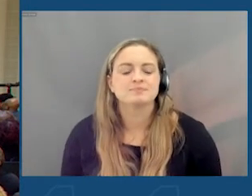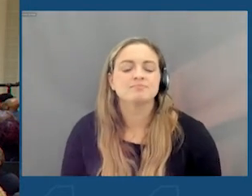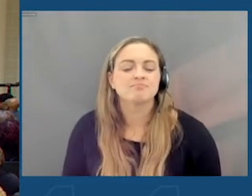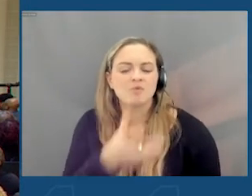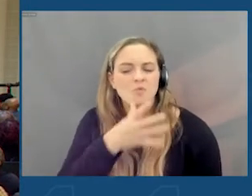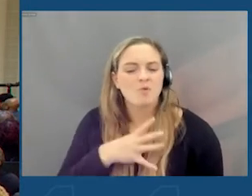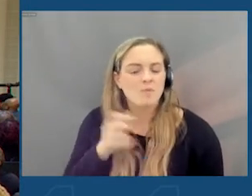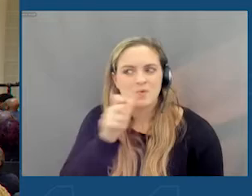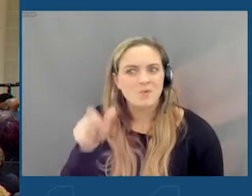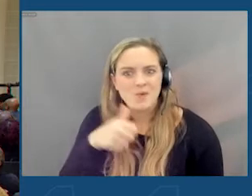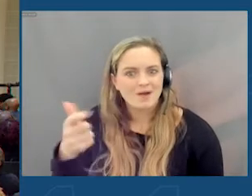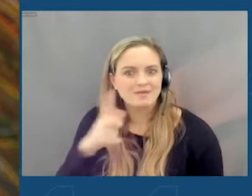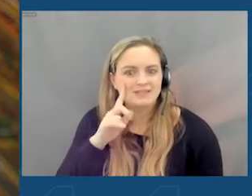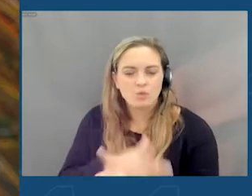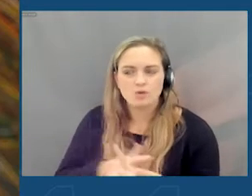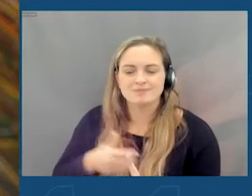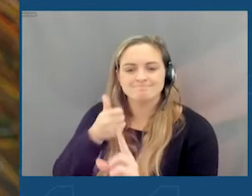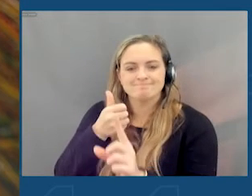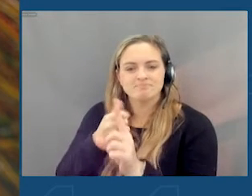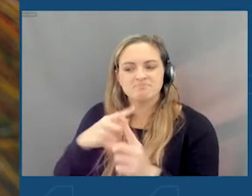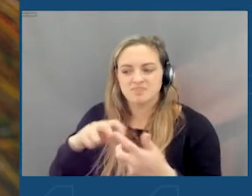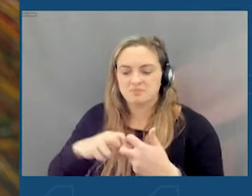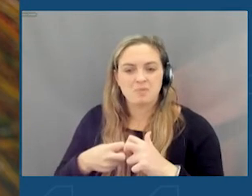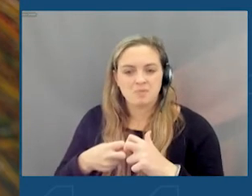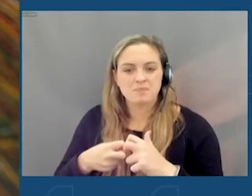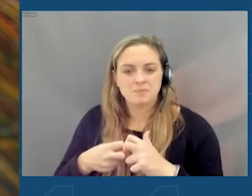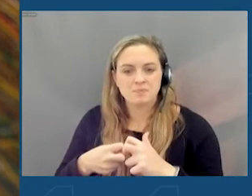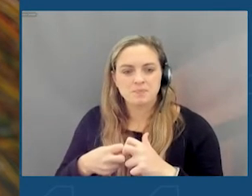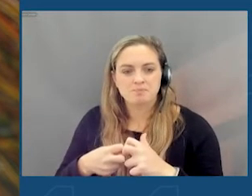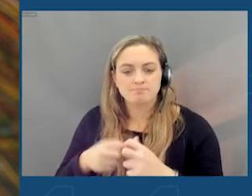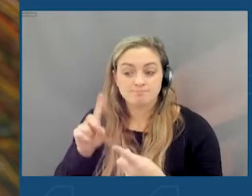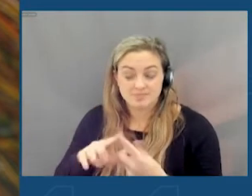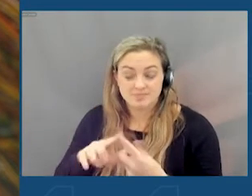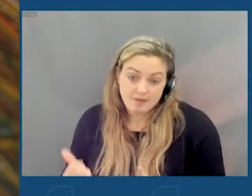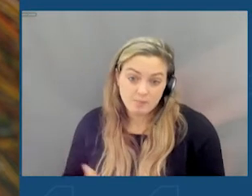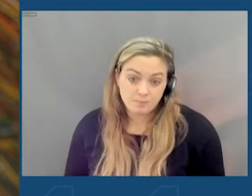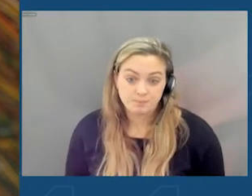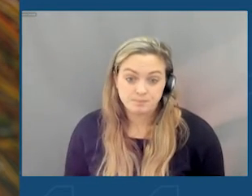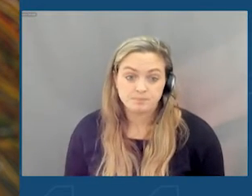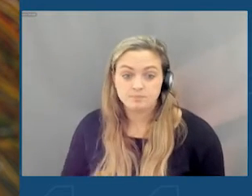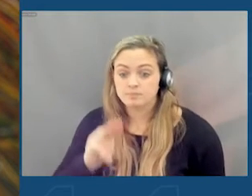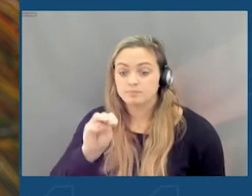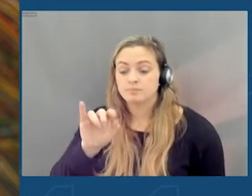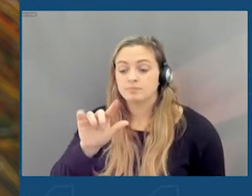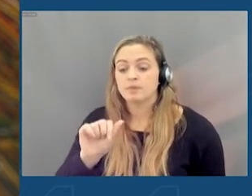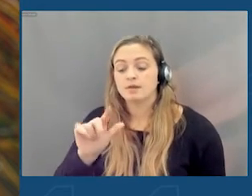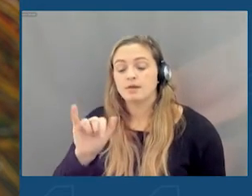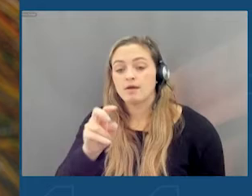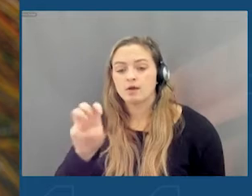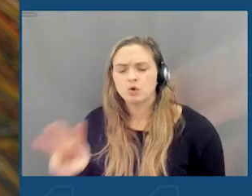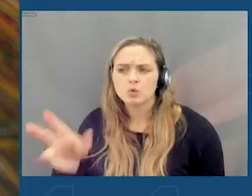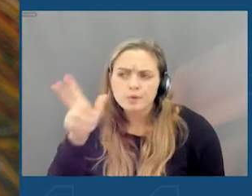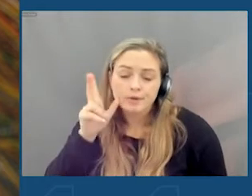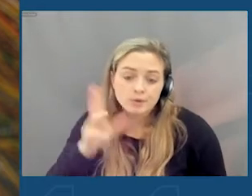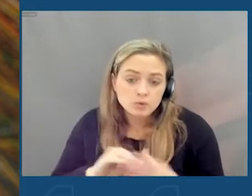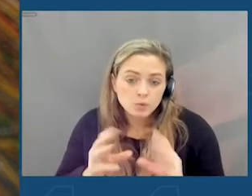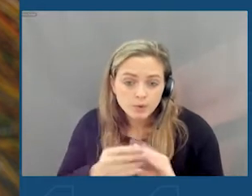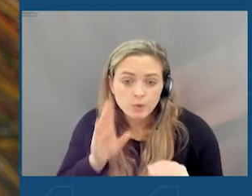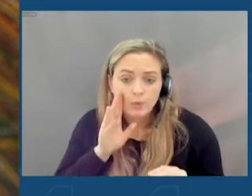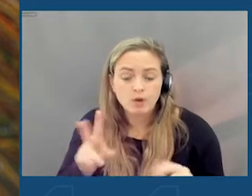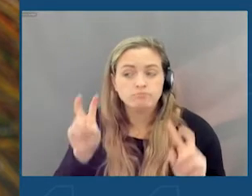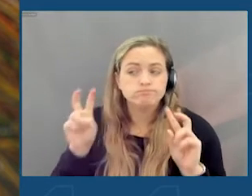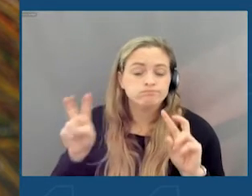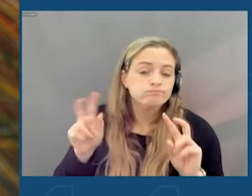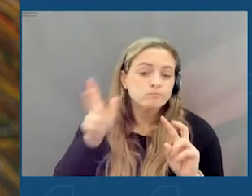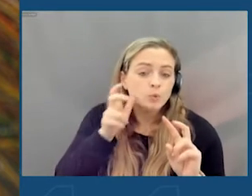life was touched by this problem up until now. Melinda Agnu, you'll hear her powerful story. I look forward to hearing